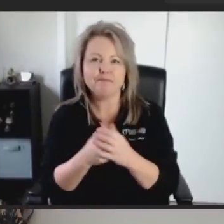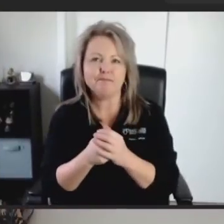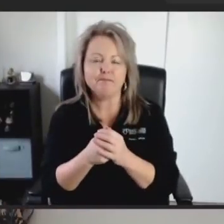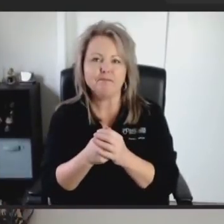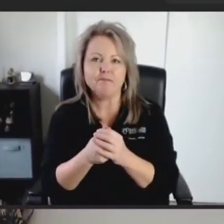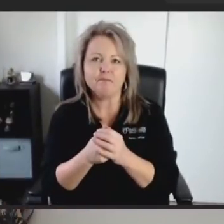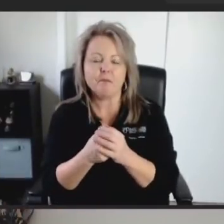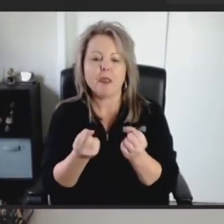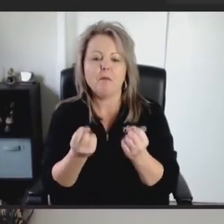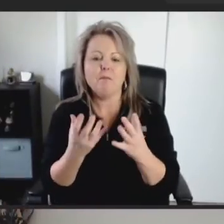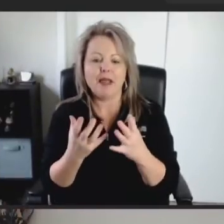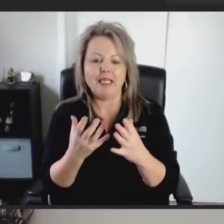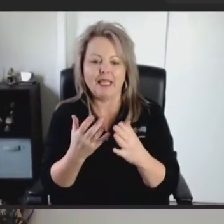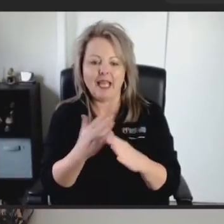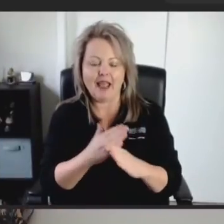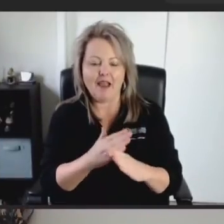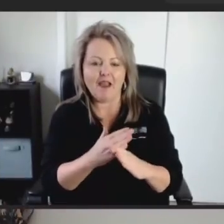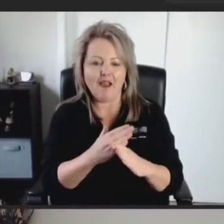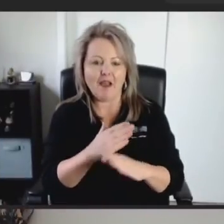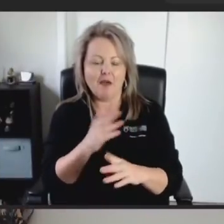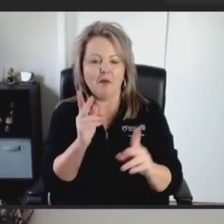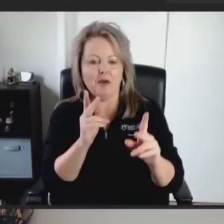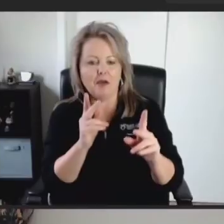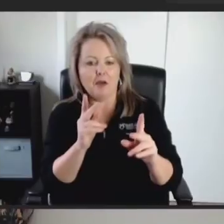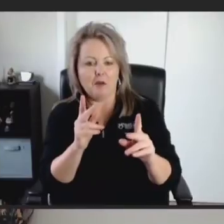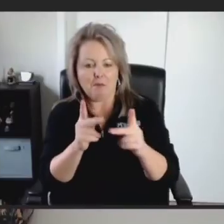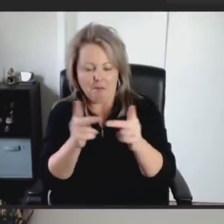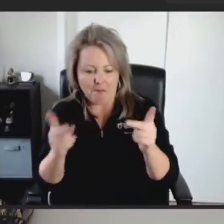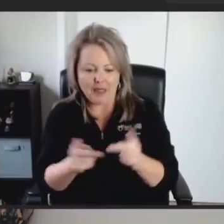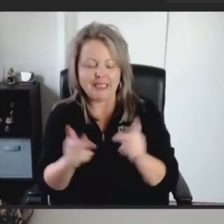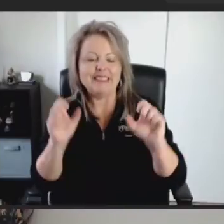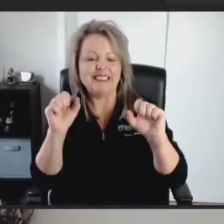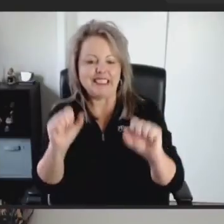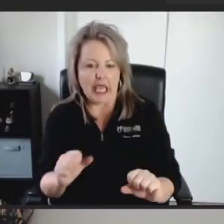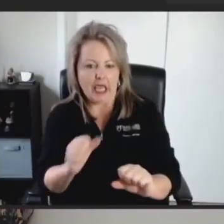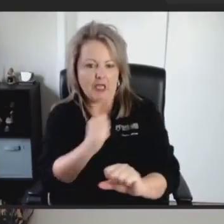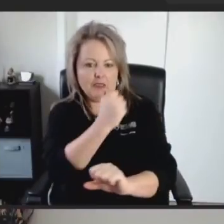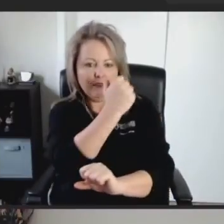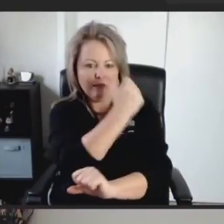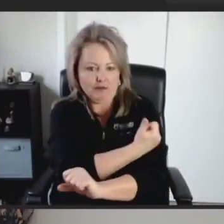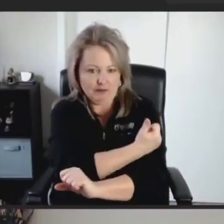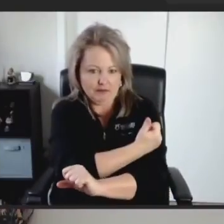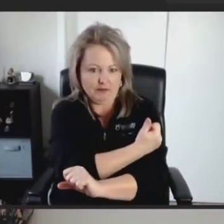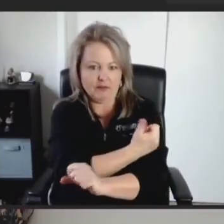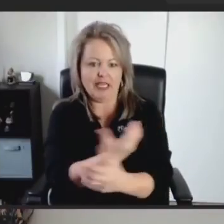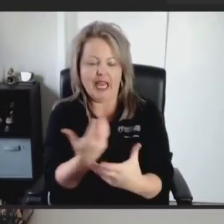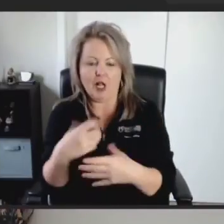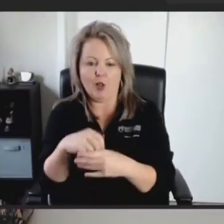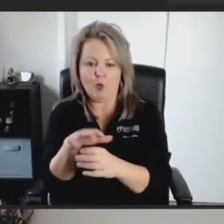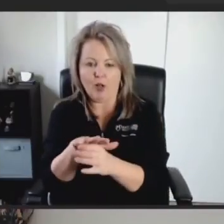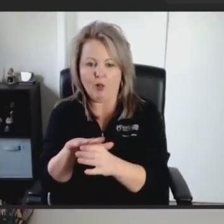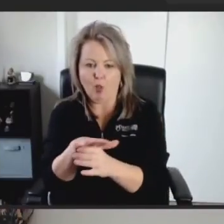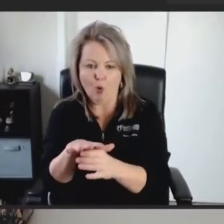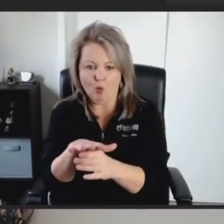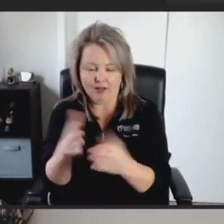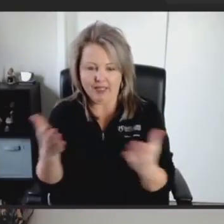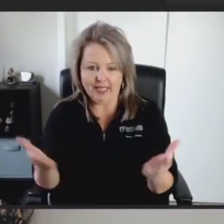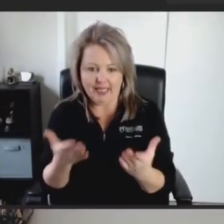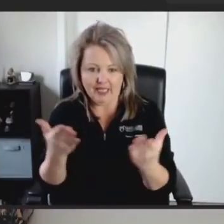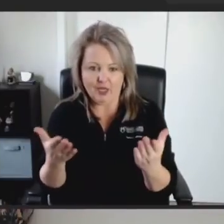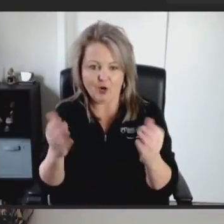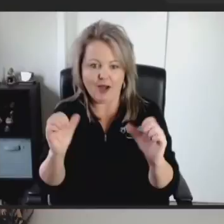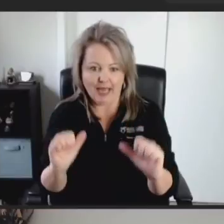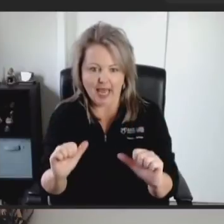approved vaccinating entities in the western side of the state, including our local areas. And